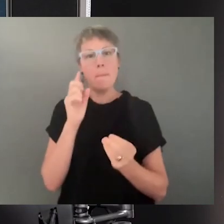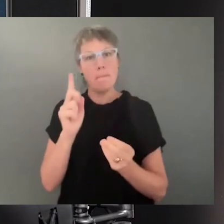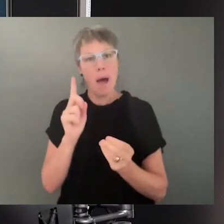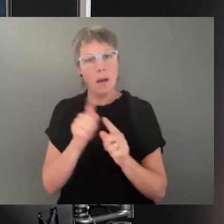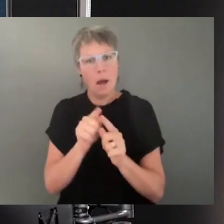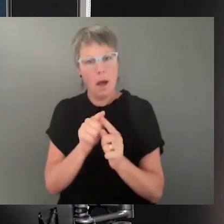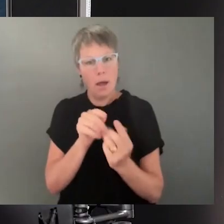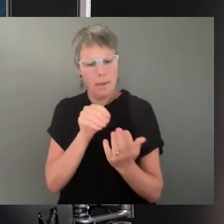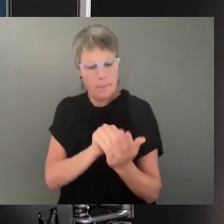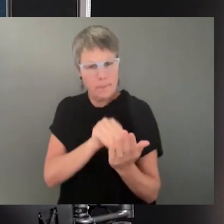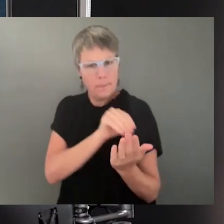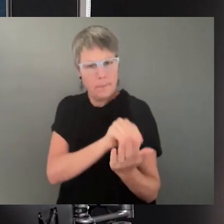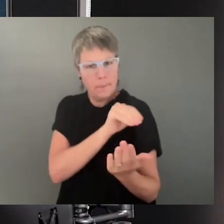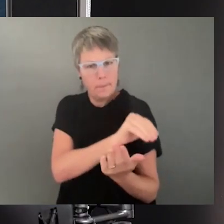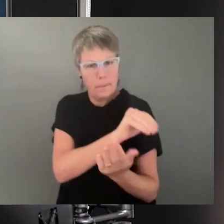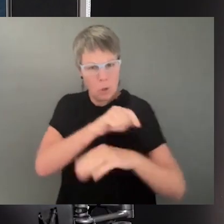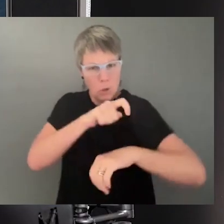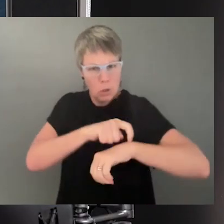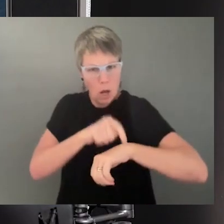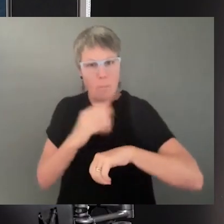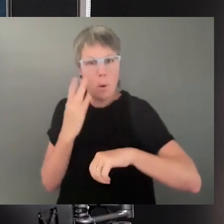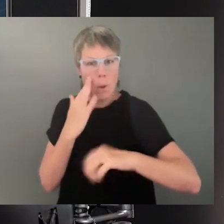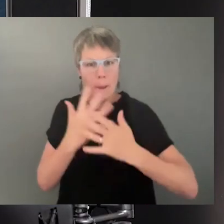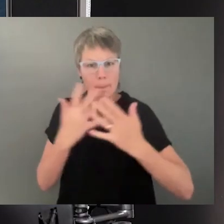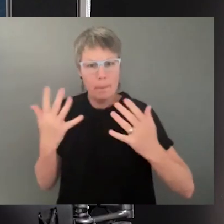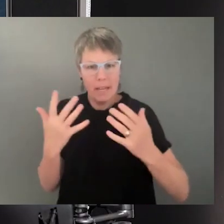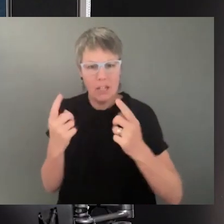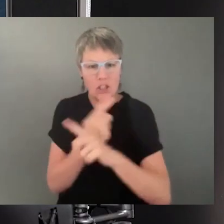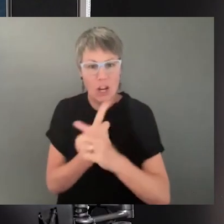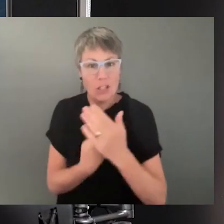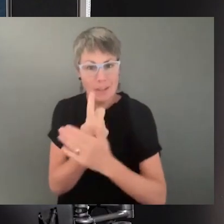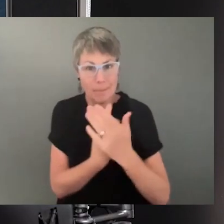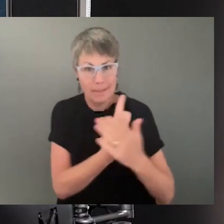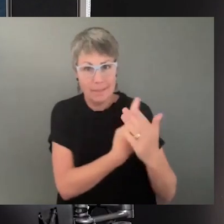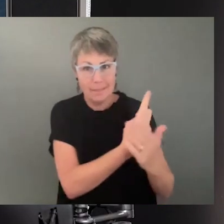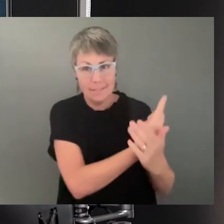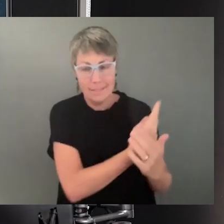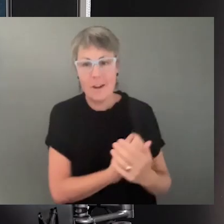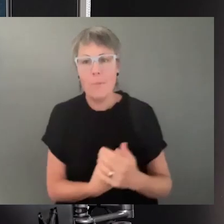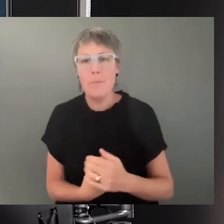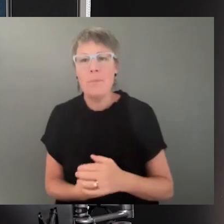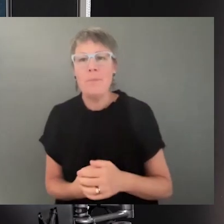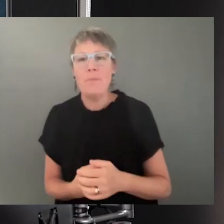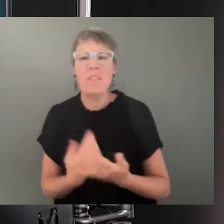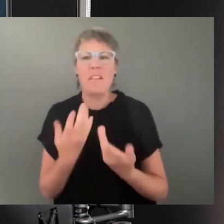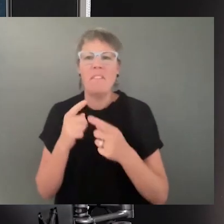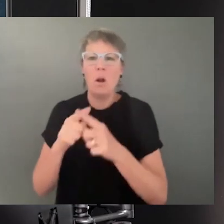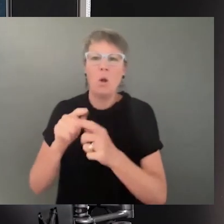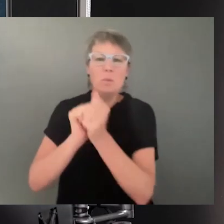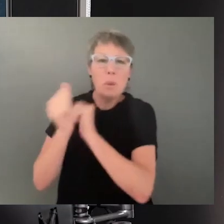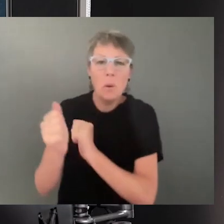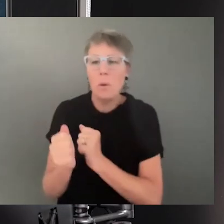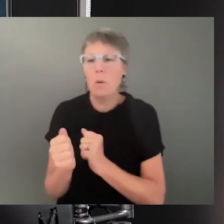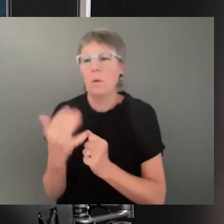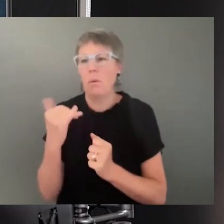time something was happening in politics or in sport or in government, that things came together and there was a particular